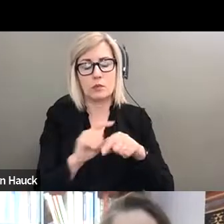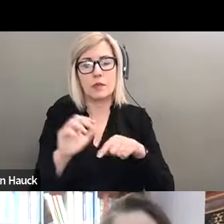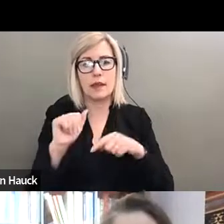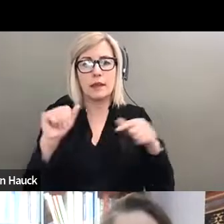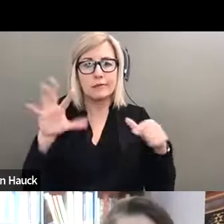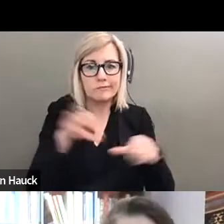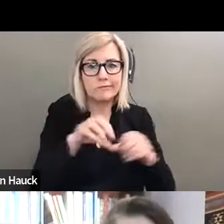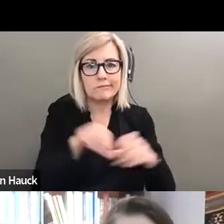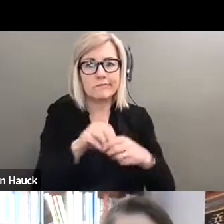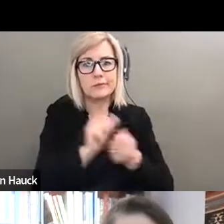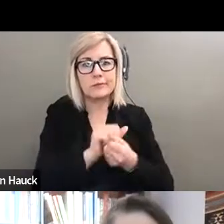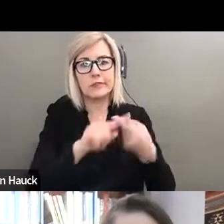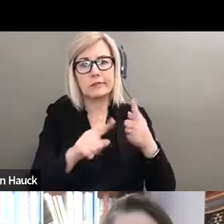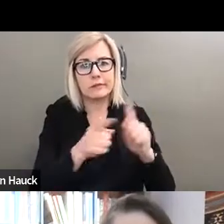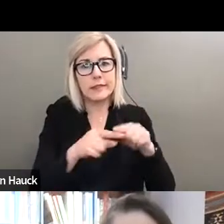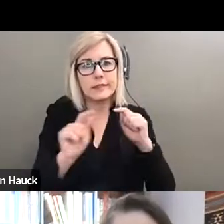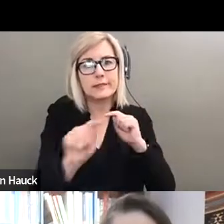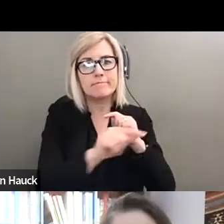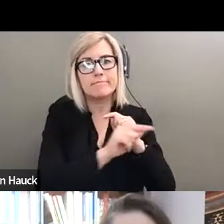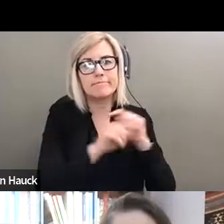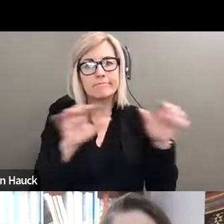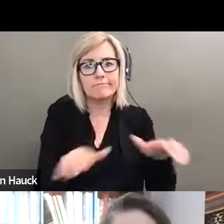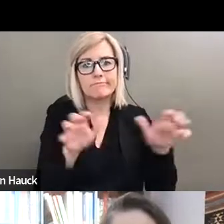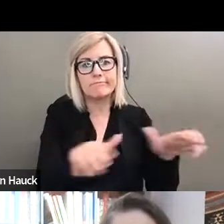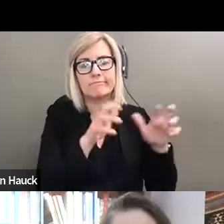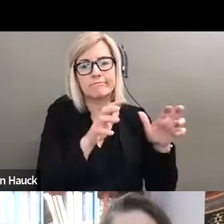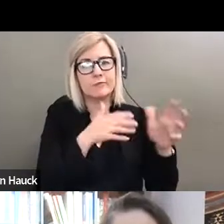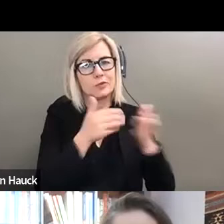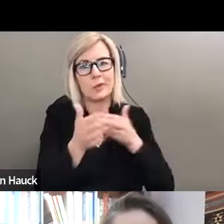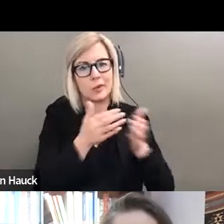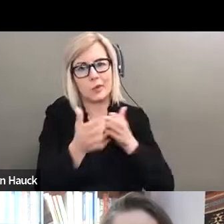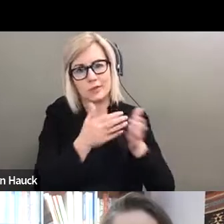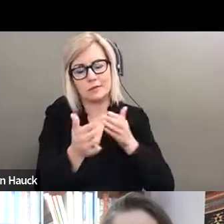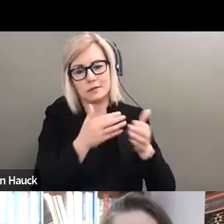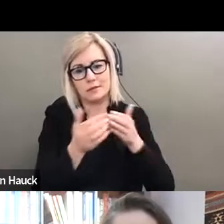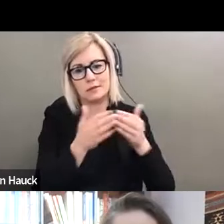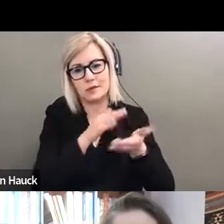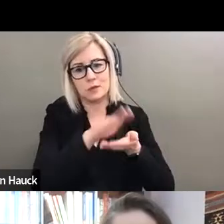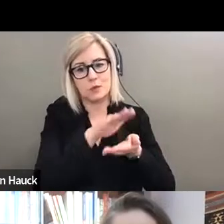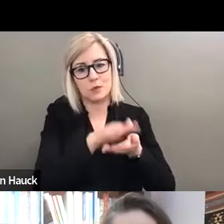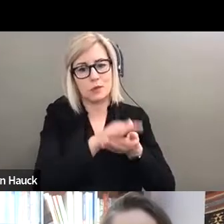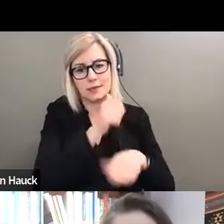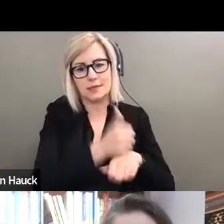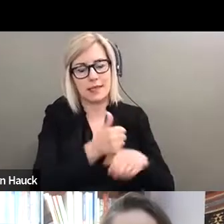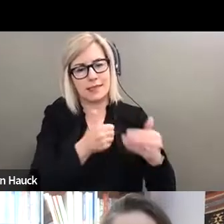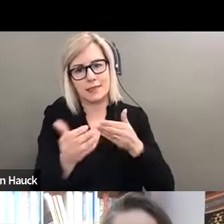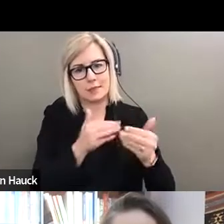peers and whatnot, no matter what school setting it